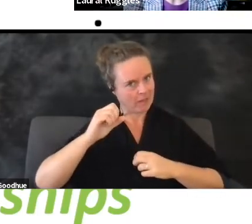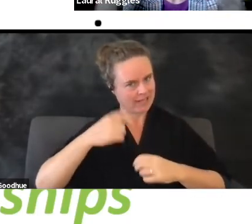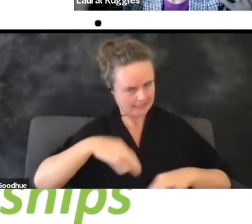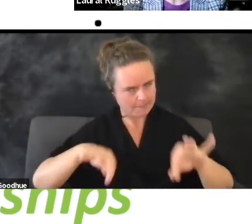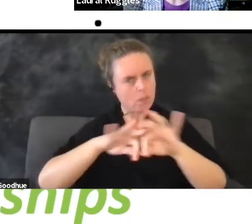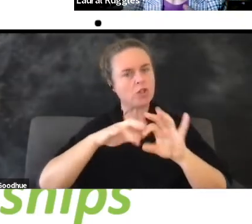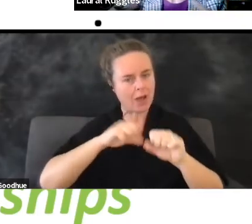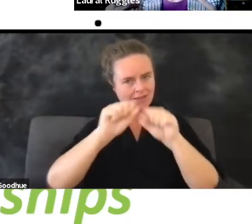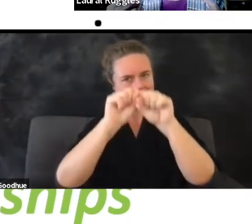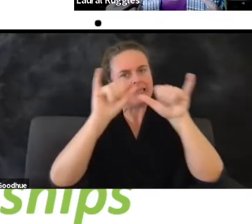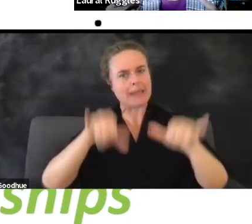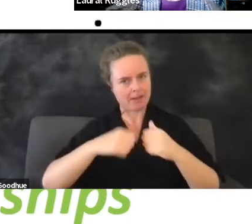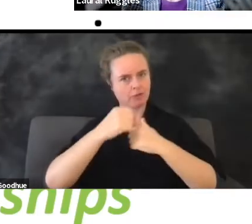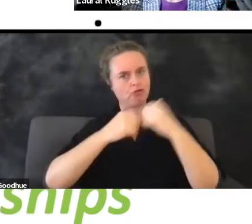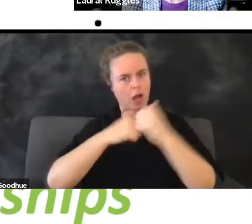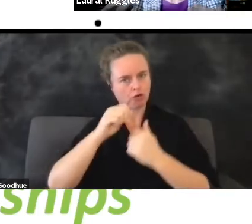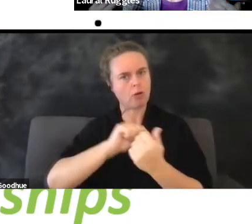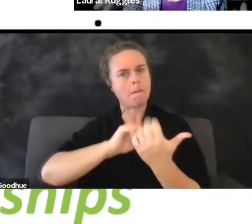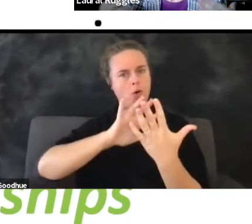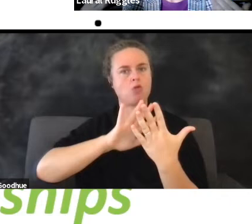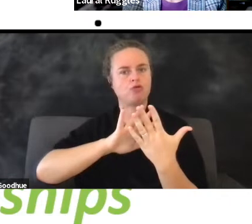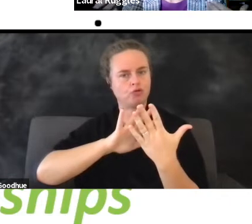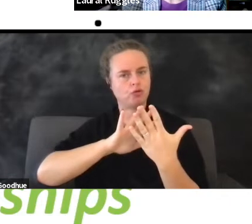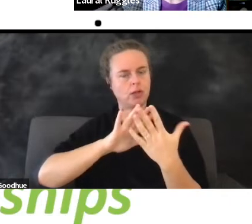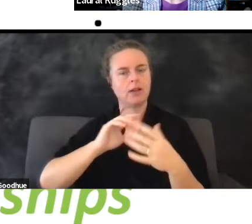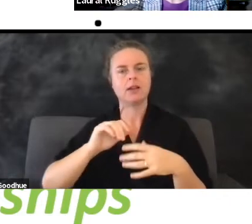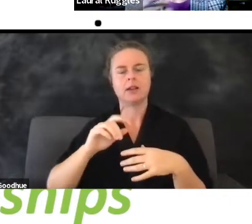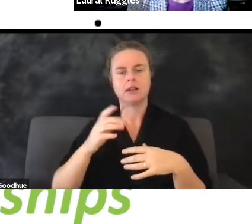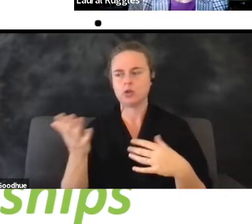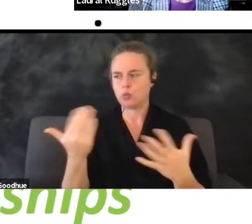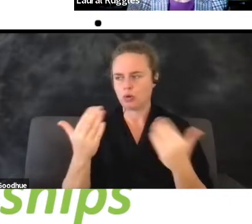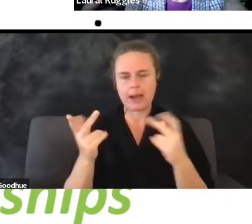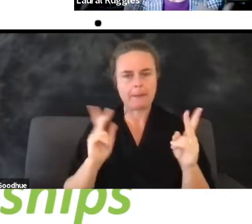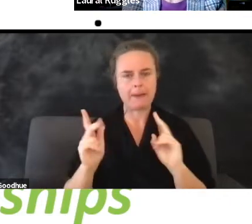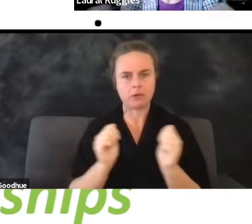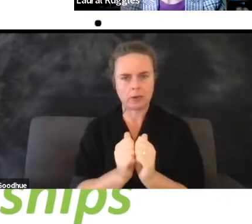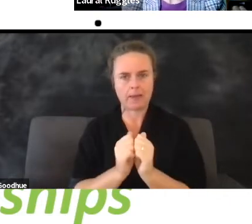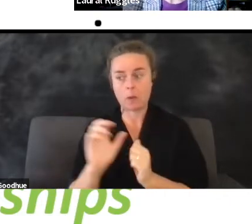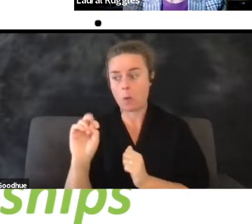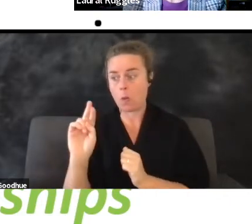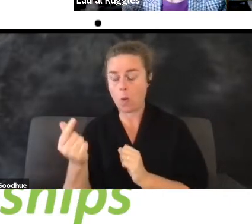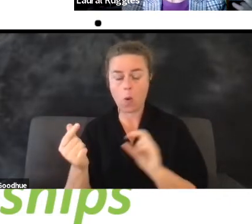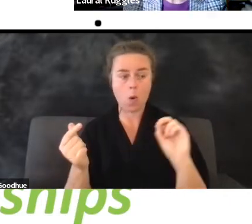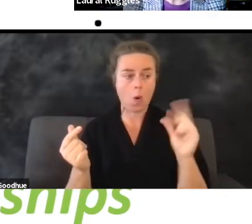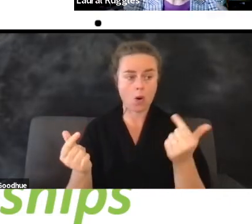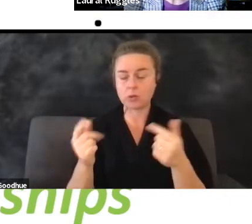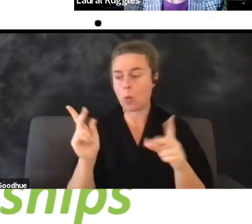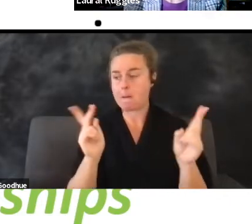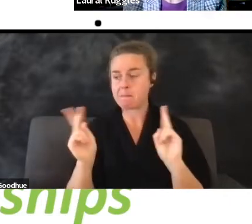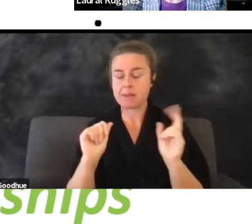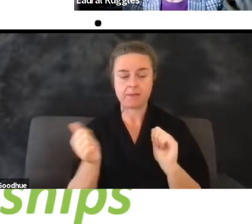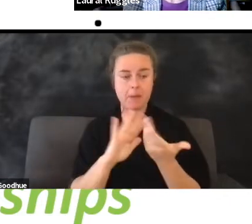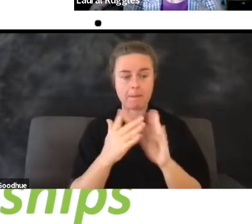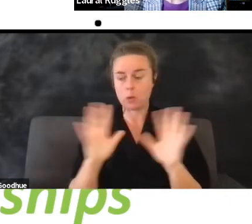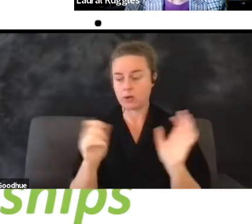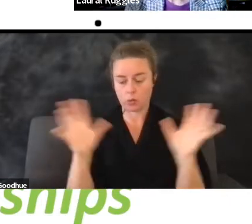approach, that structure to bring people together, whether it's organizations or people from your community, to come